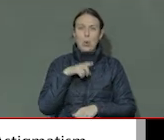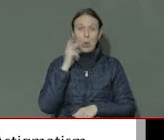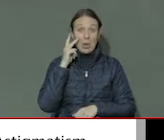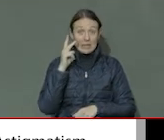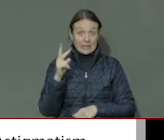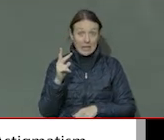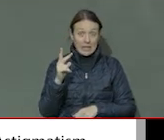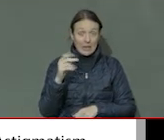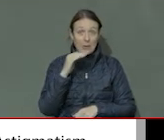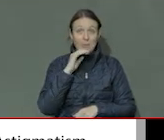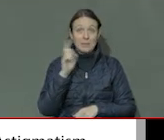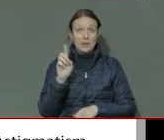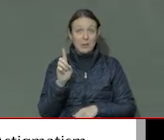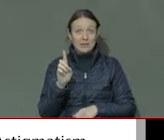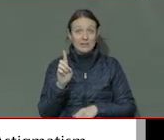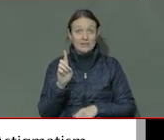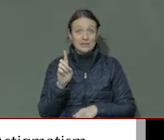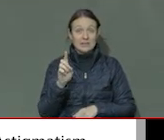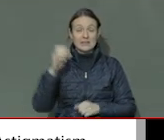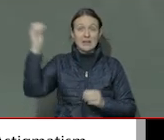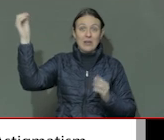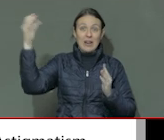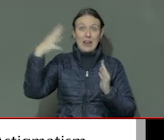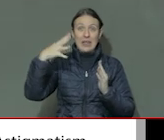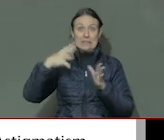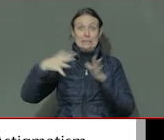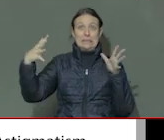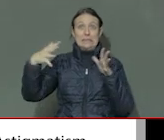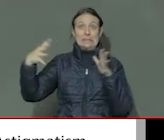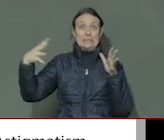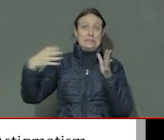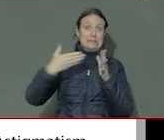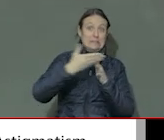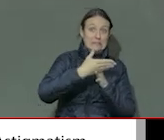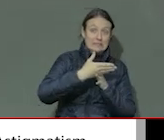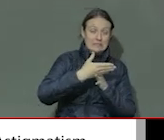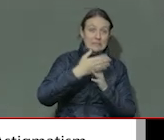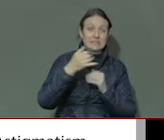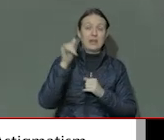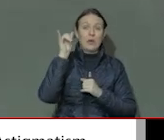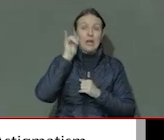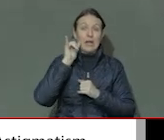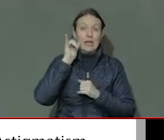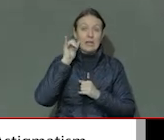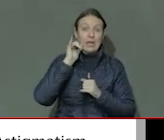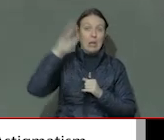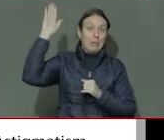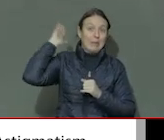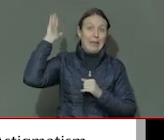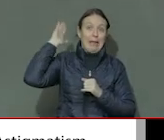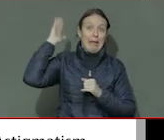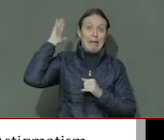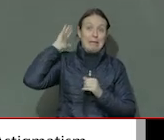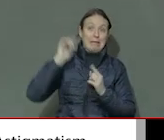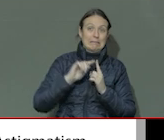here, it will break it too much, and it will mean that it will fall behind the yellow spot, too